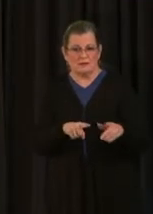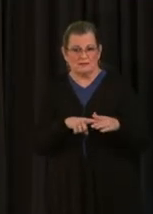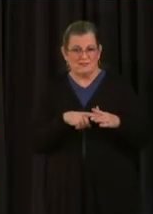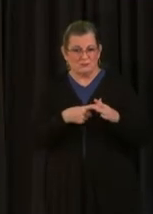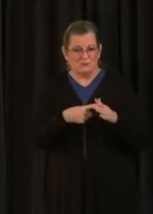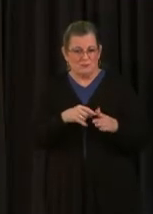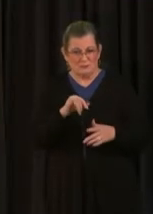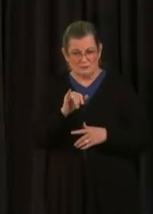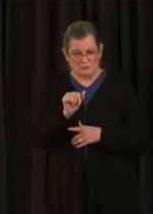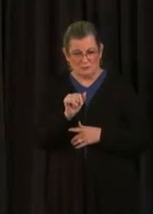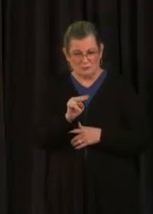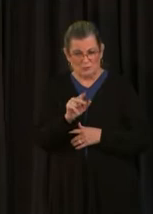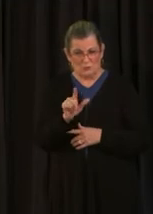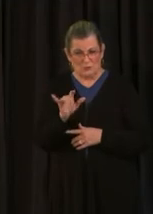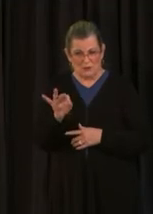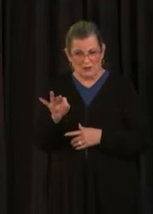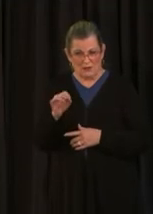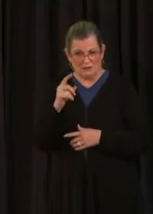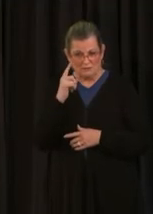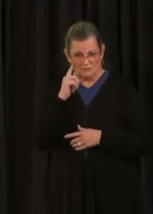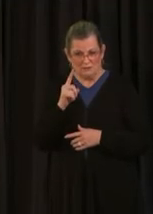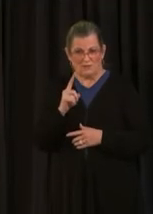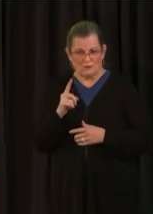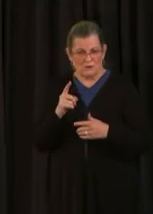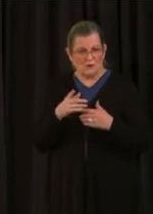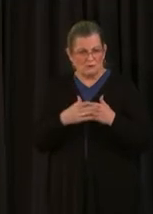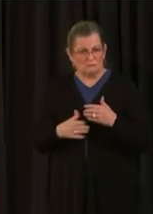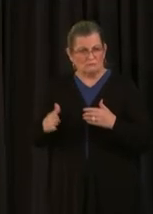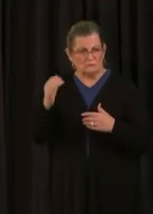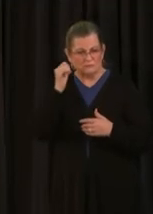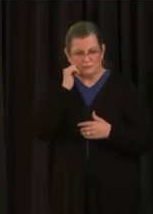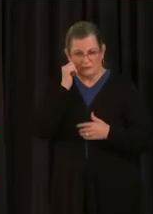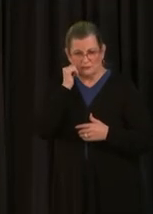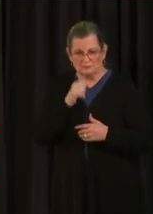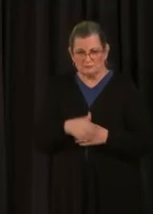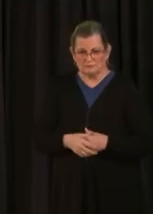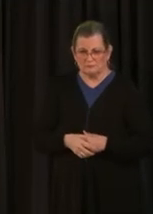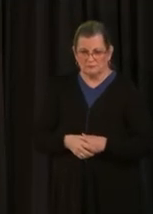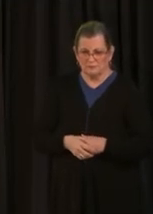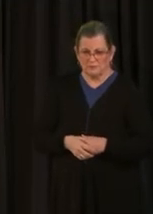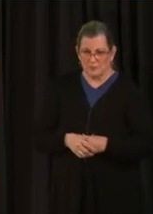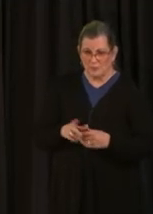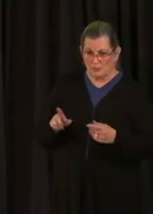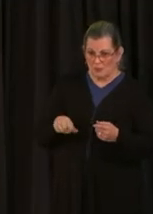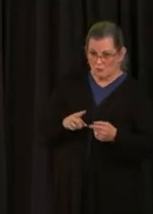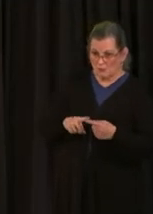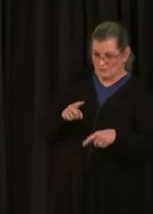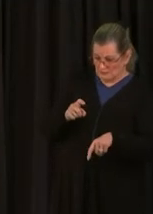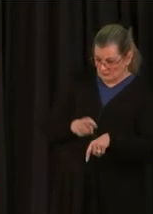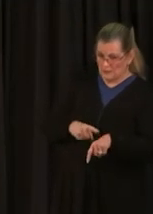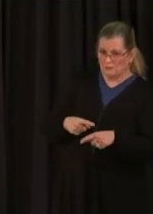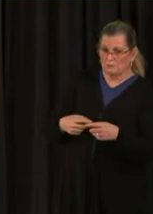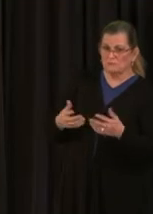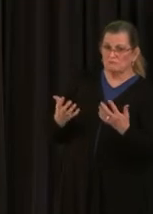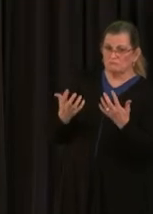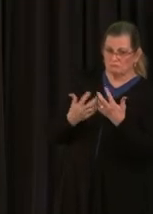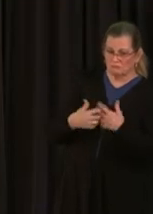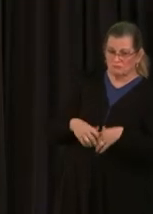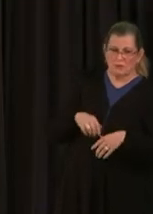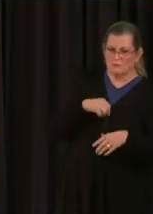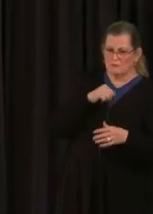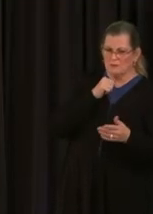So to wrap up my comments, I did want to reemphasize our commitment to safety. As you've seen,